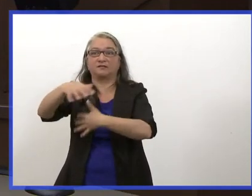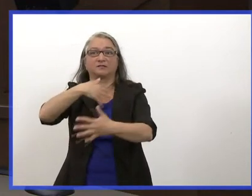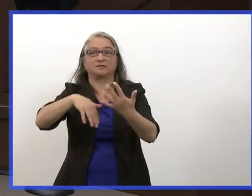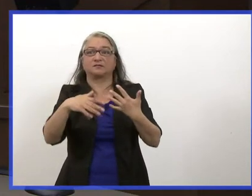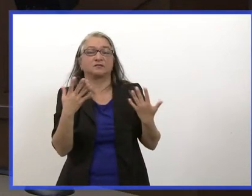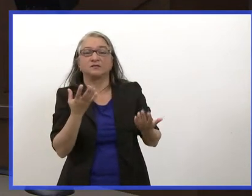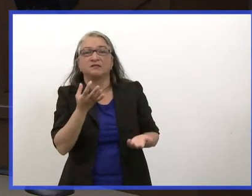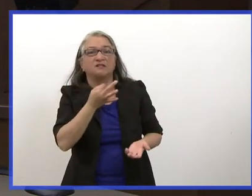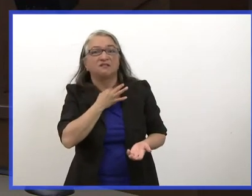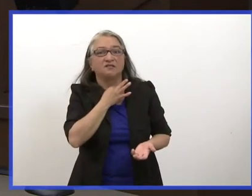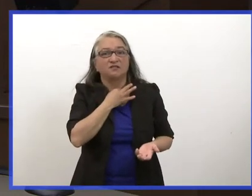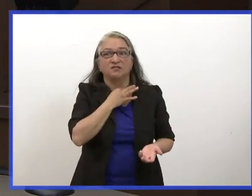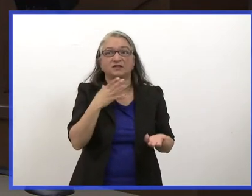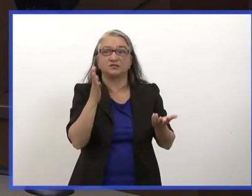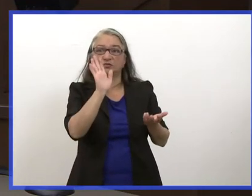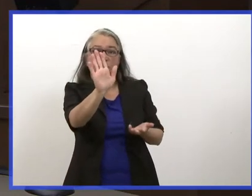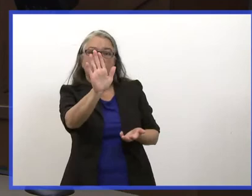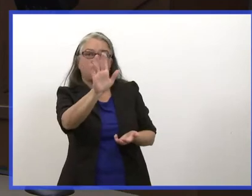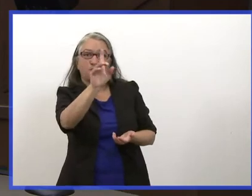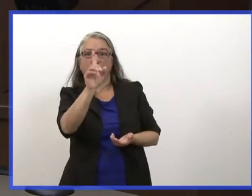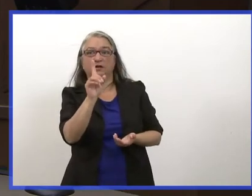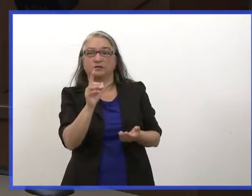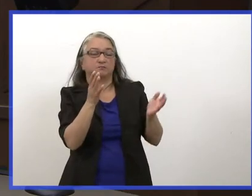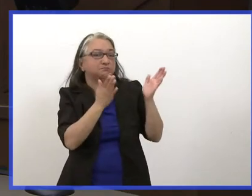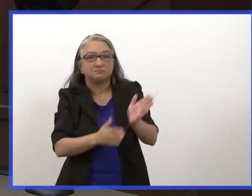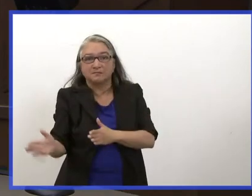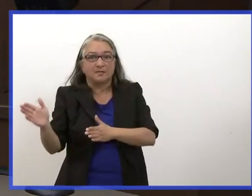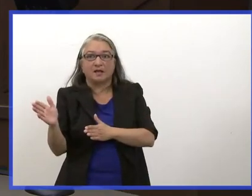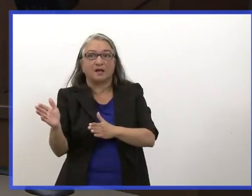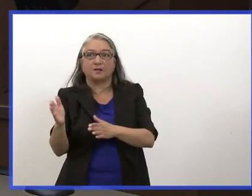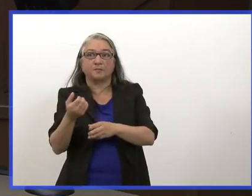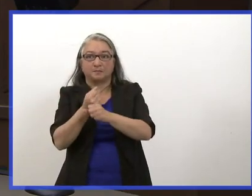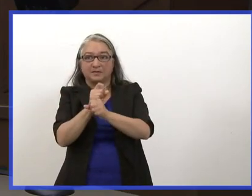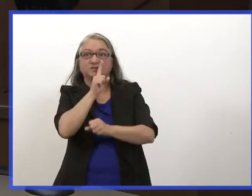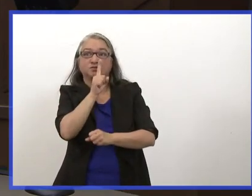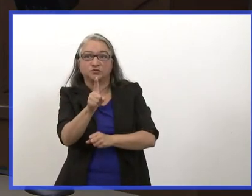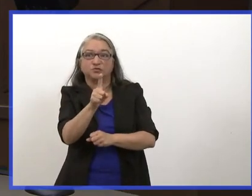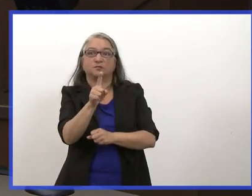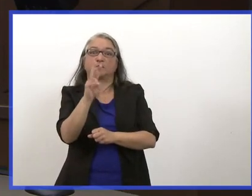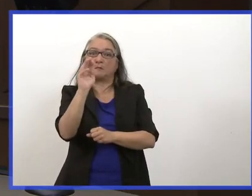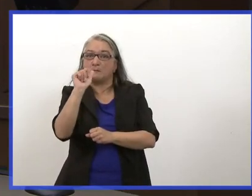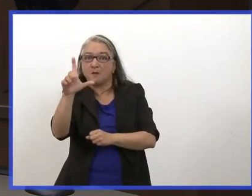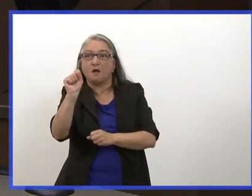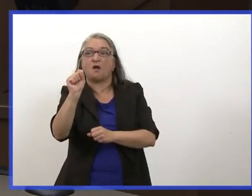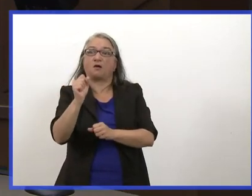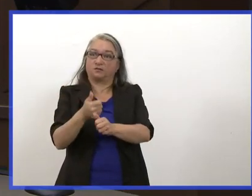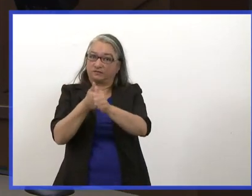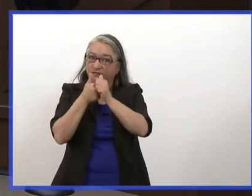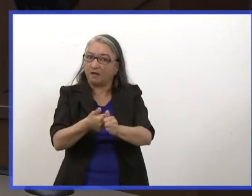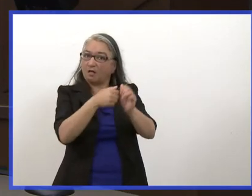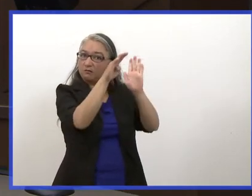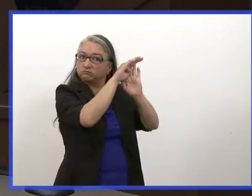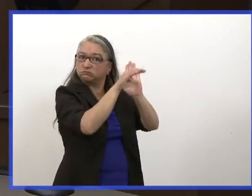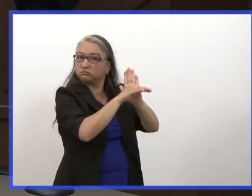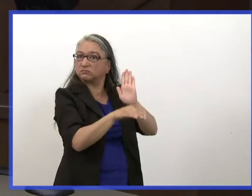ensure that malls manage capacity and eliminate gatherings. How can that be